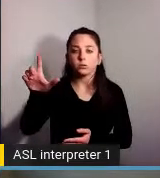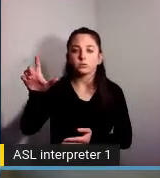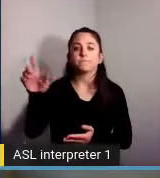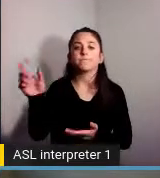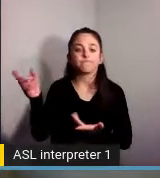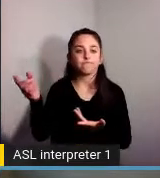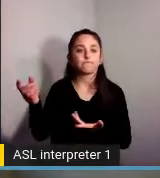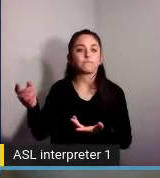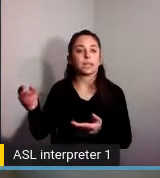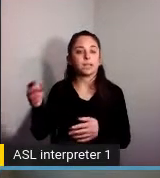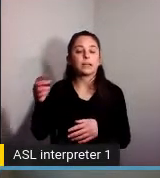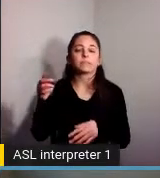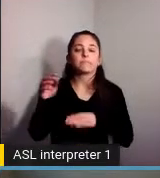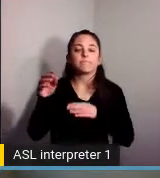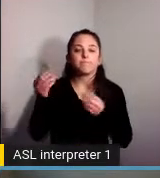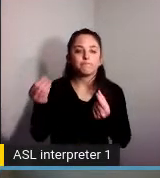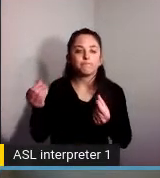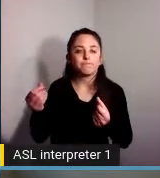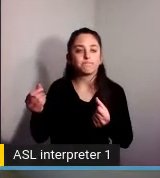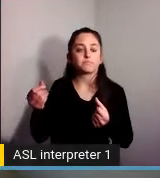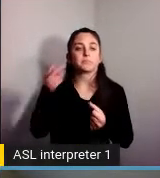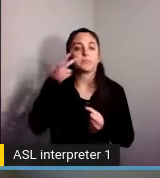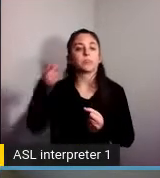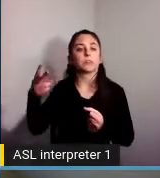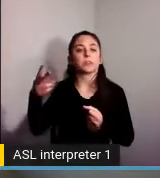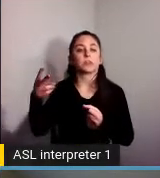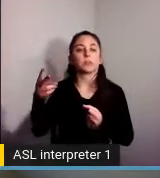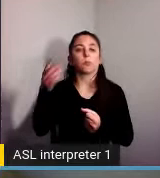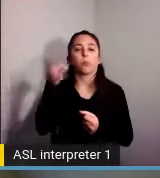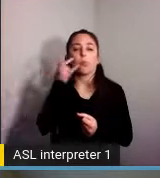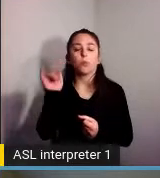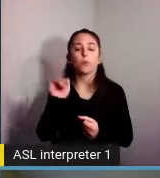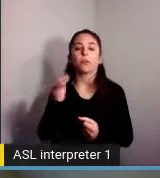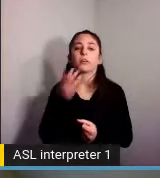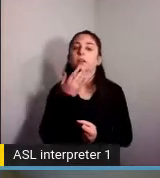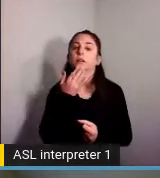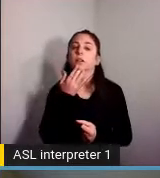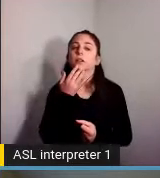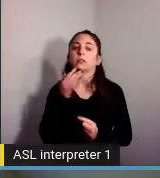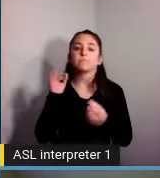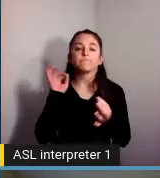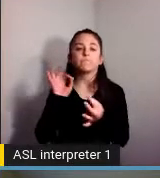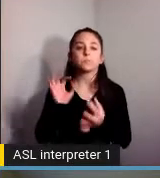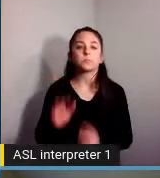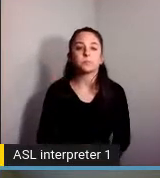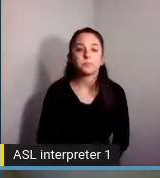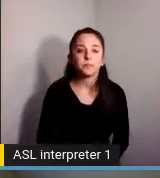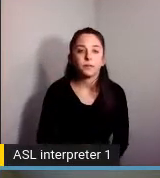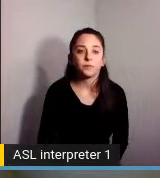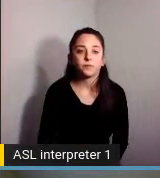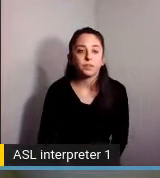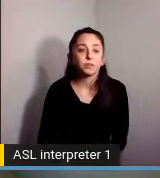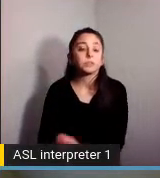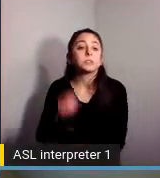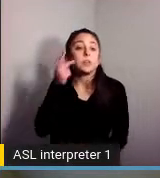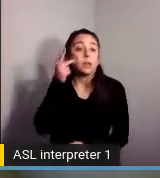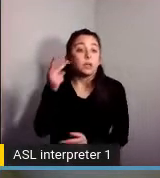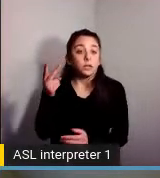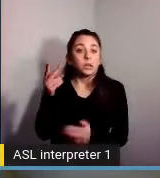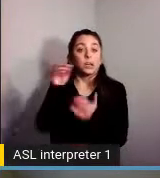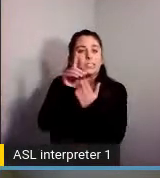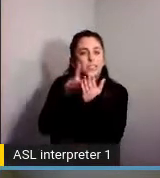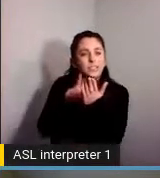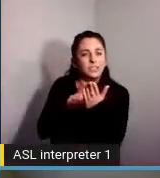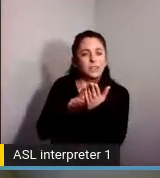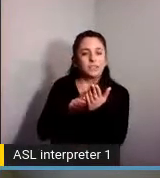finish. We could have then plated it in silver, but by design, they did not want it to be in silver because